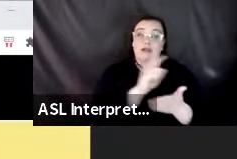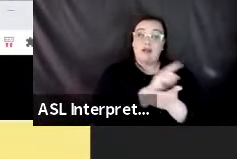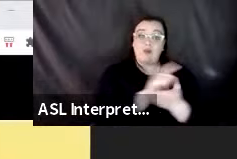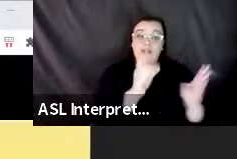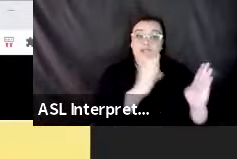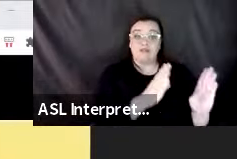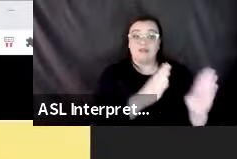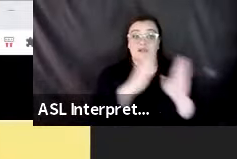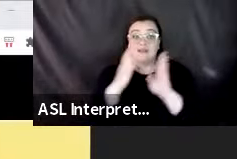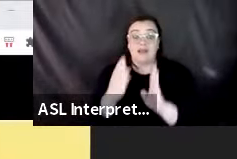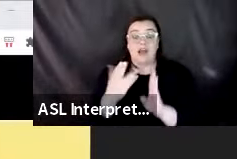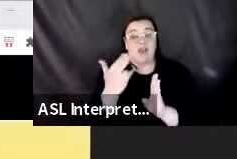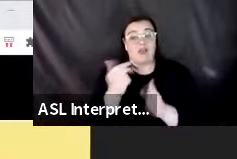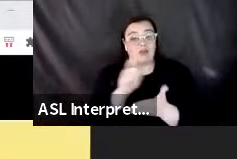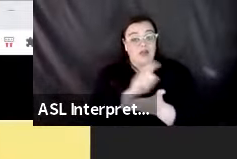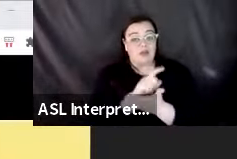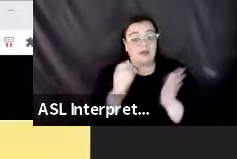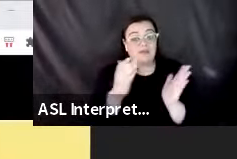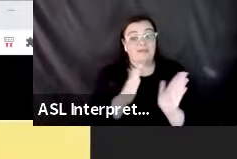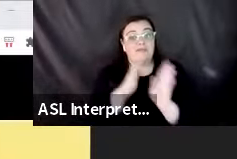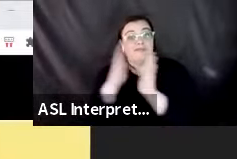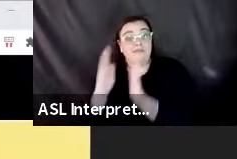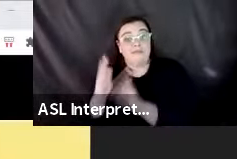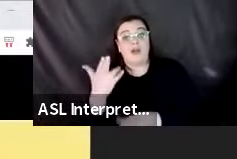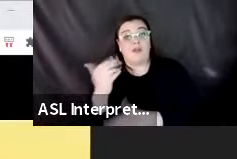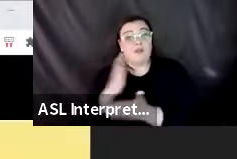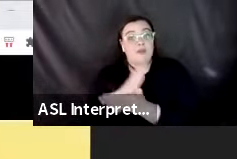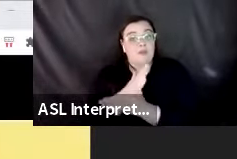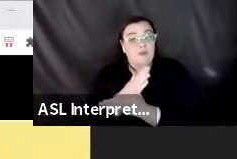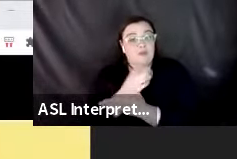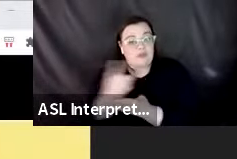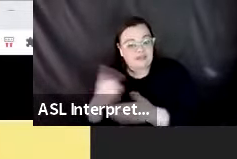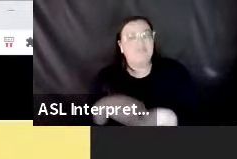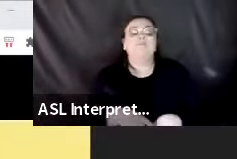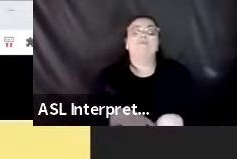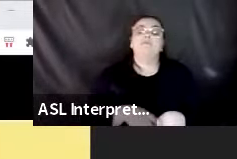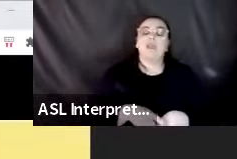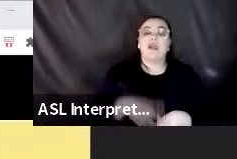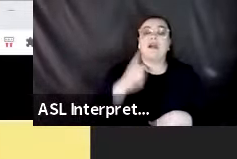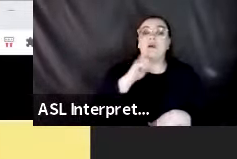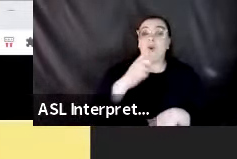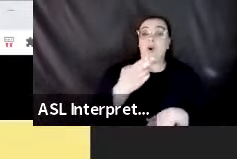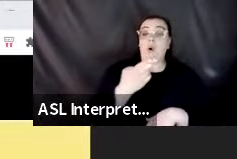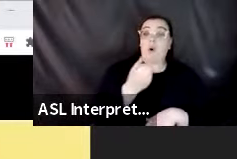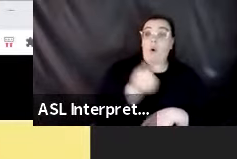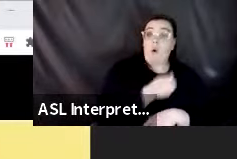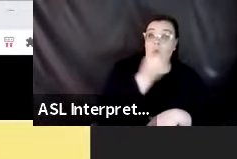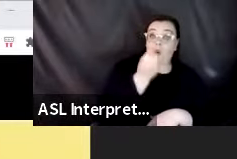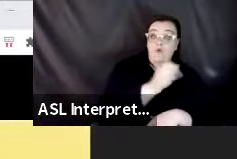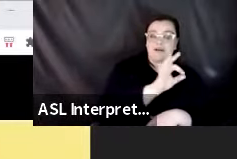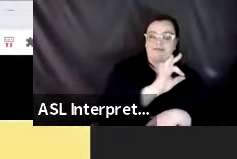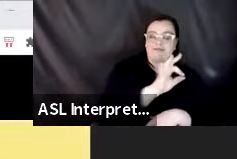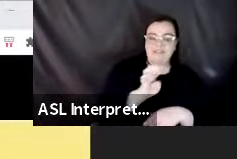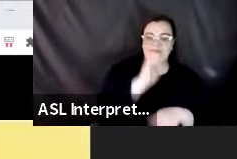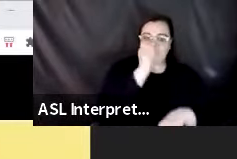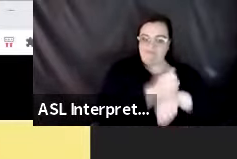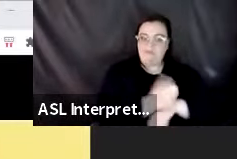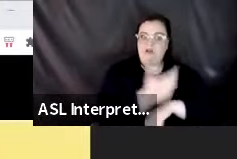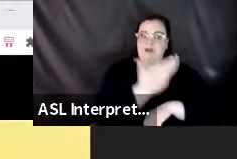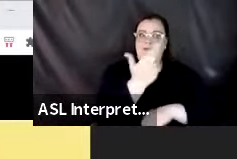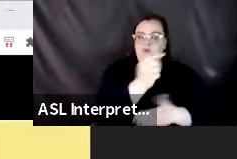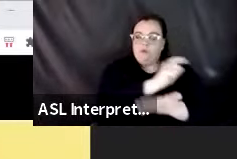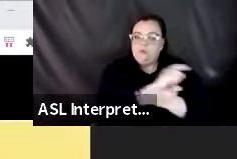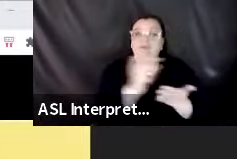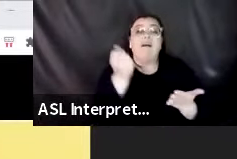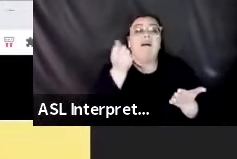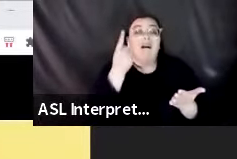every 13 weeks, but use, while use is at every 13 weeks, it can start and end